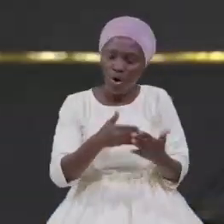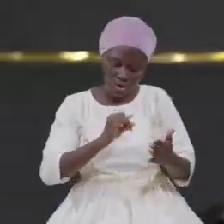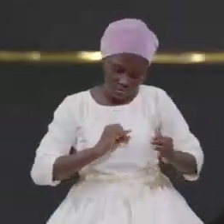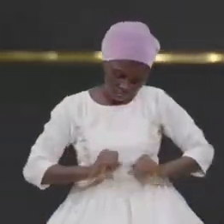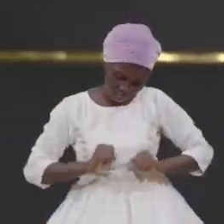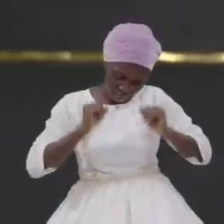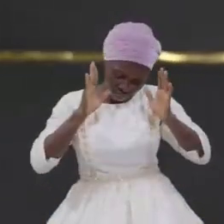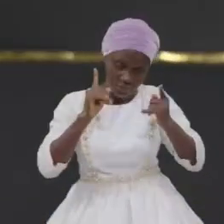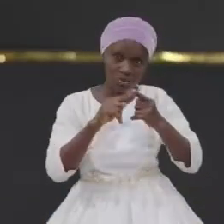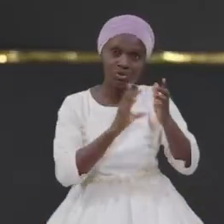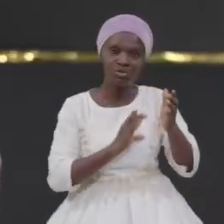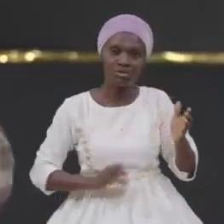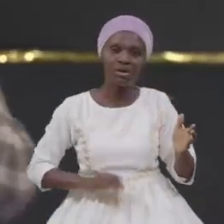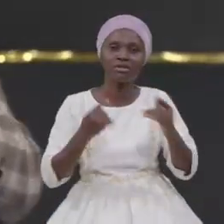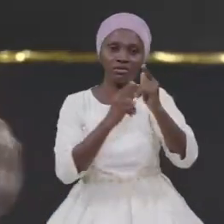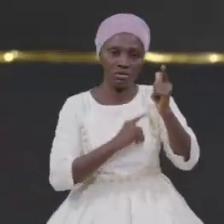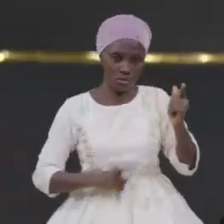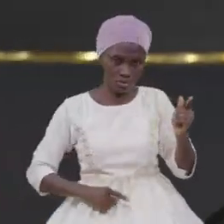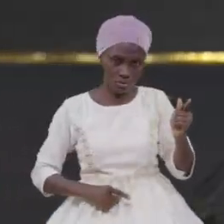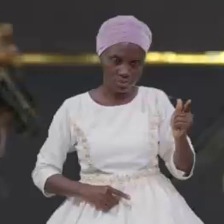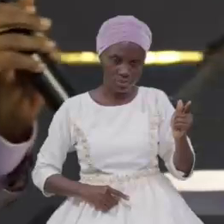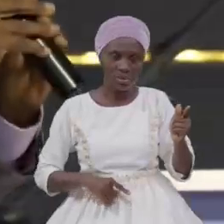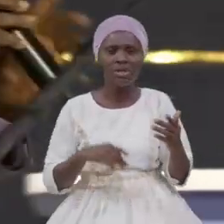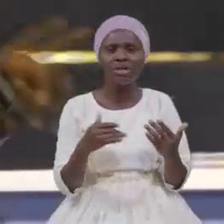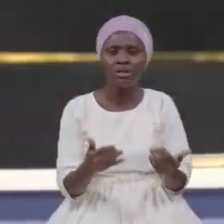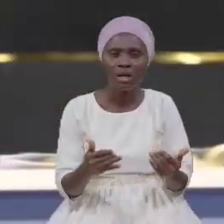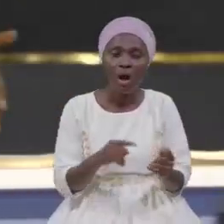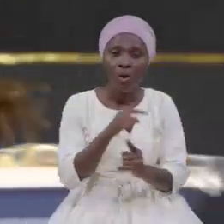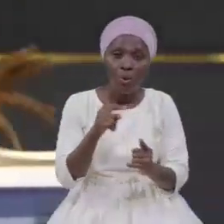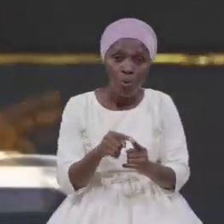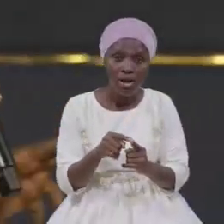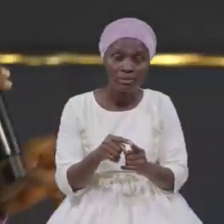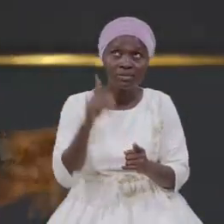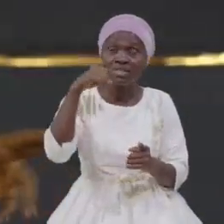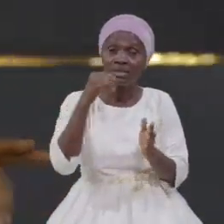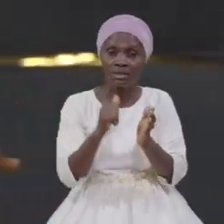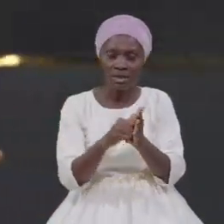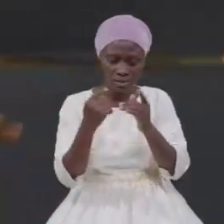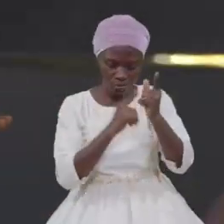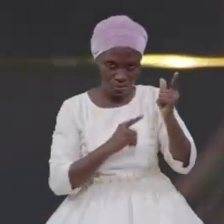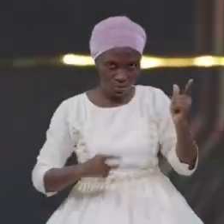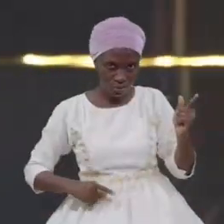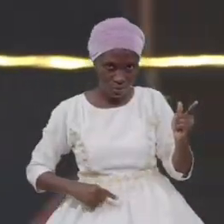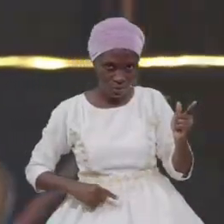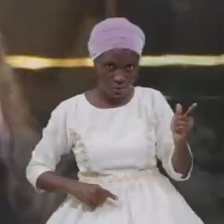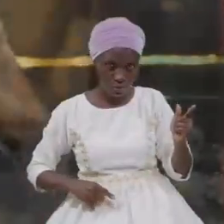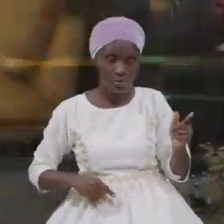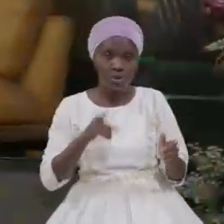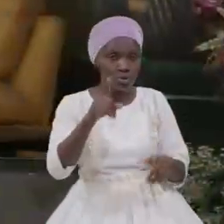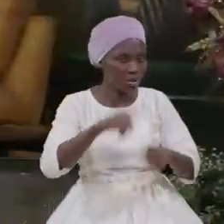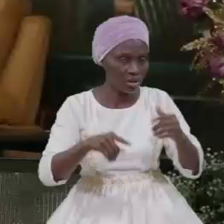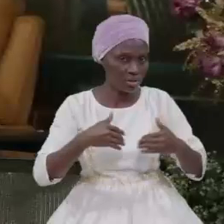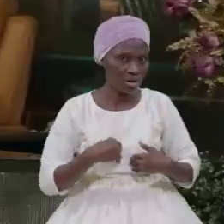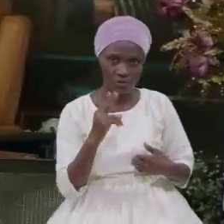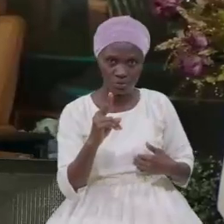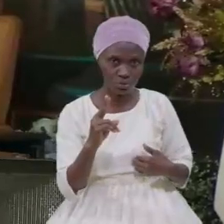the Lord. Now, when it says the Lord, you cannot have two lords. And you say, yes, I